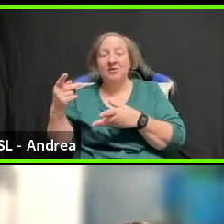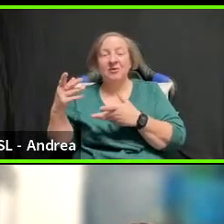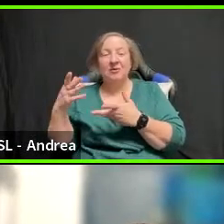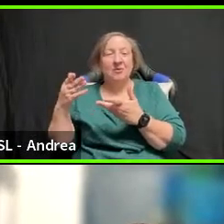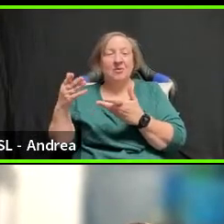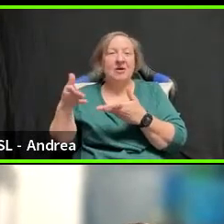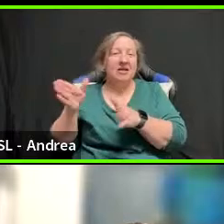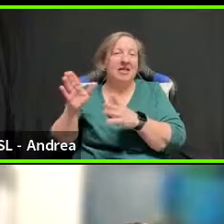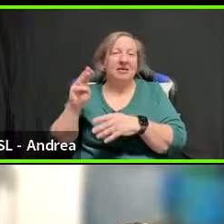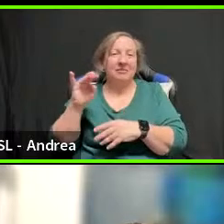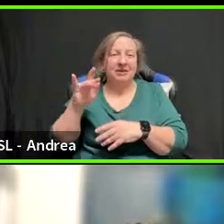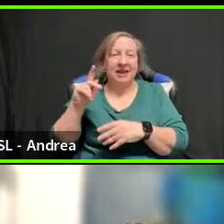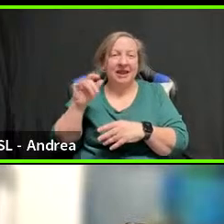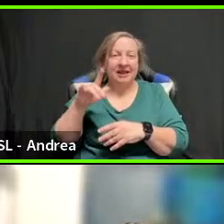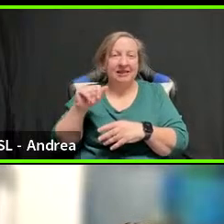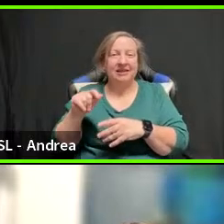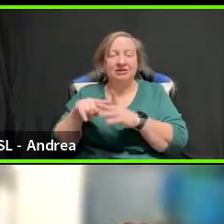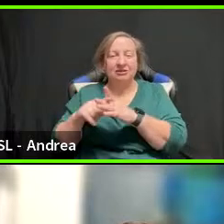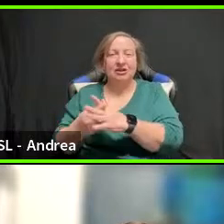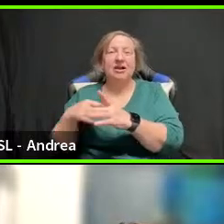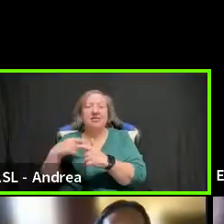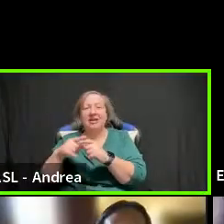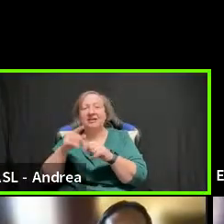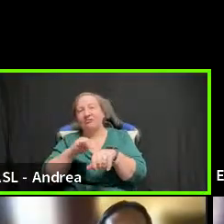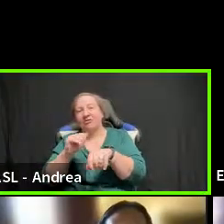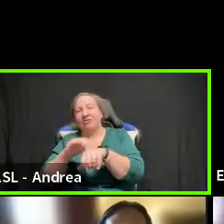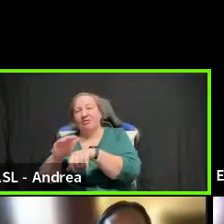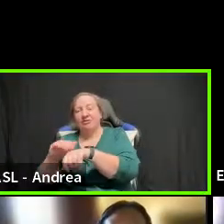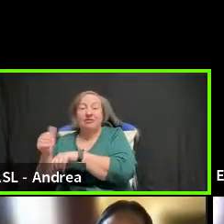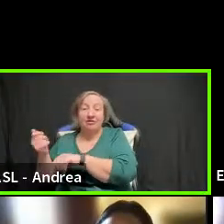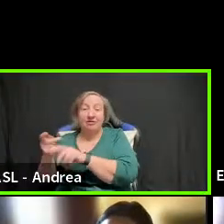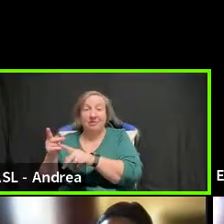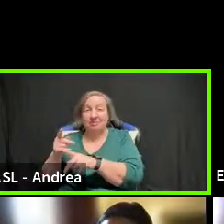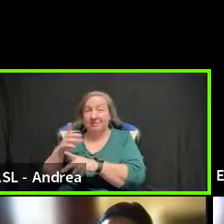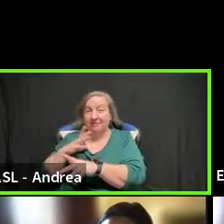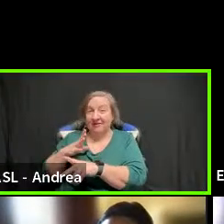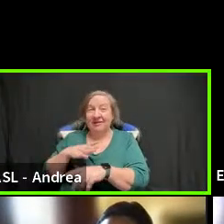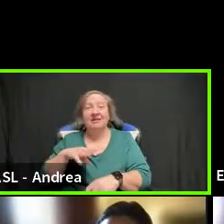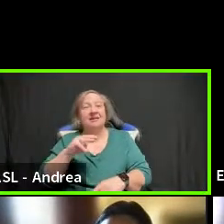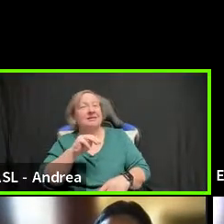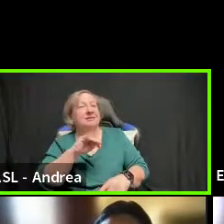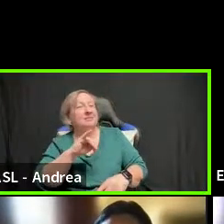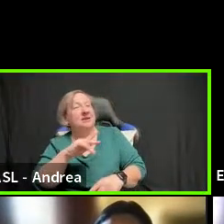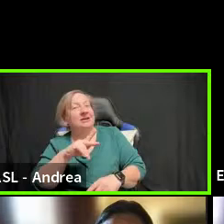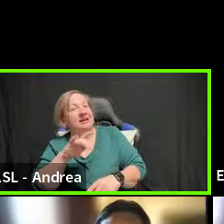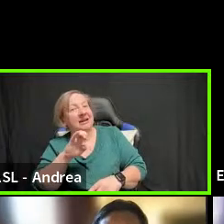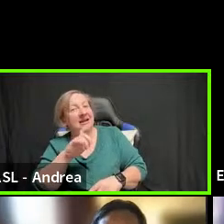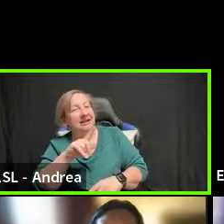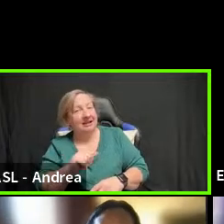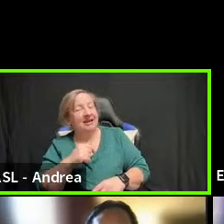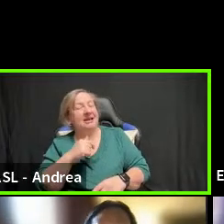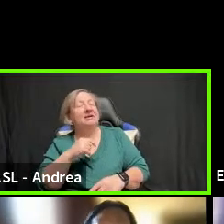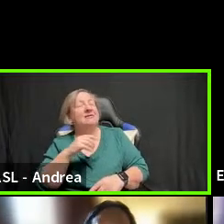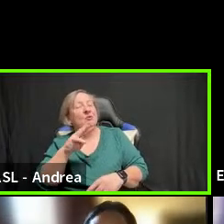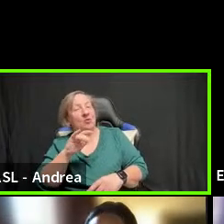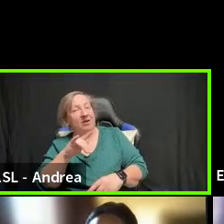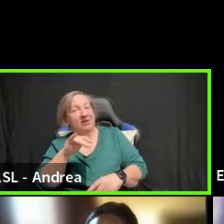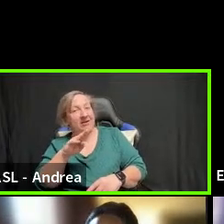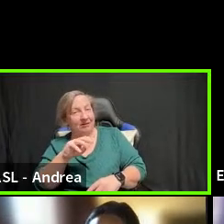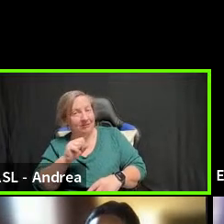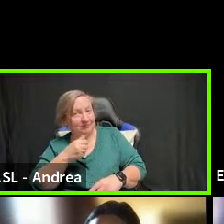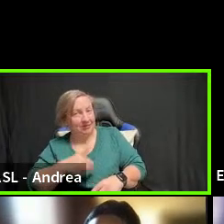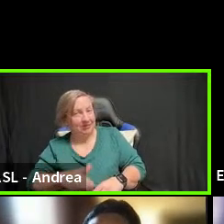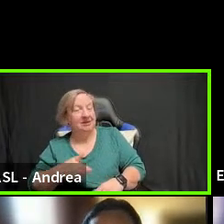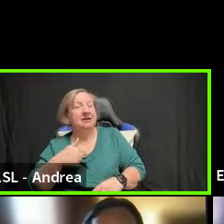start, and then you can call on anybody else whose hand is raised. Thank you. Yeah, absolutely. Hello, everyone. My name is Michaela Williams. I'm